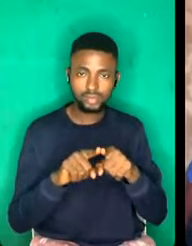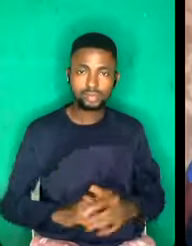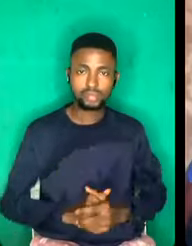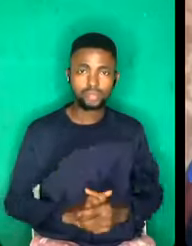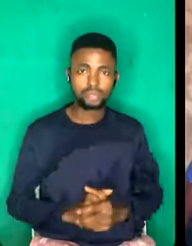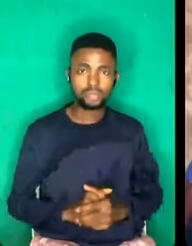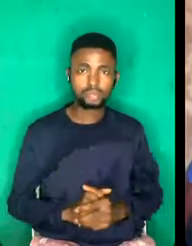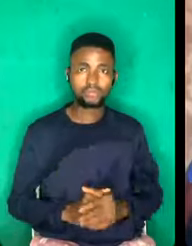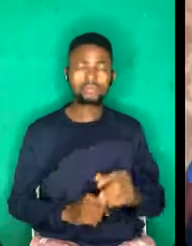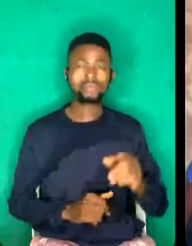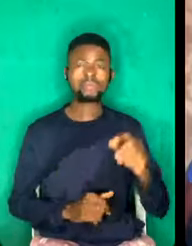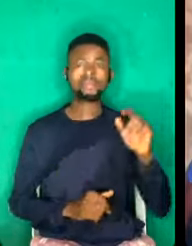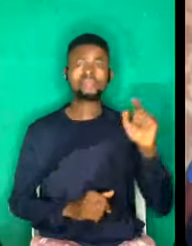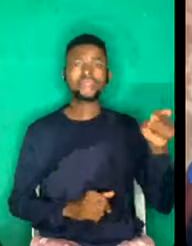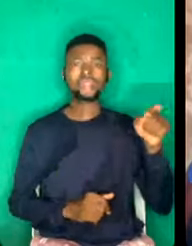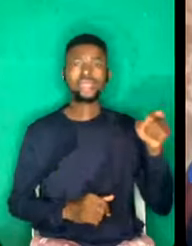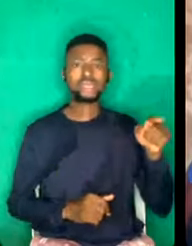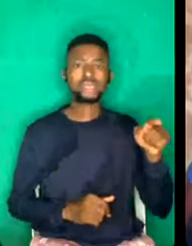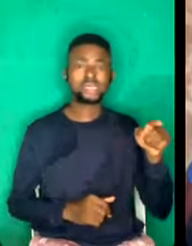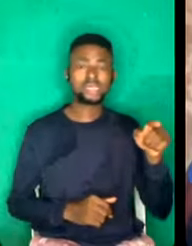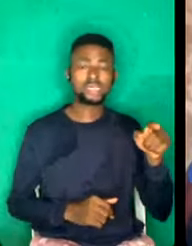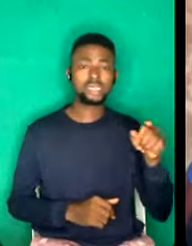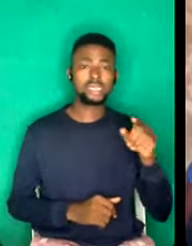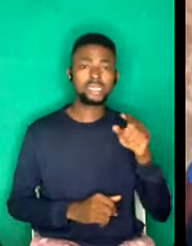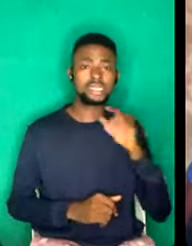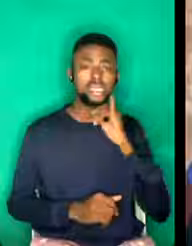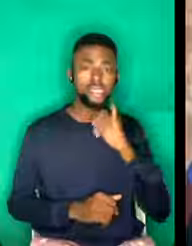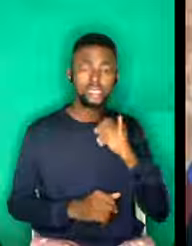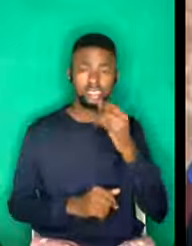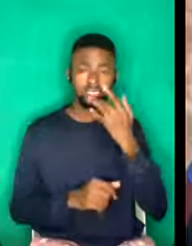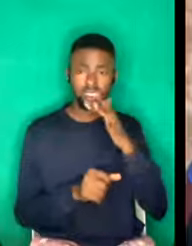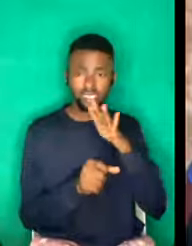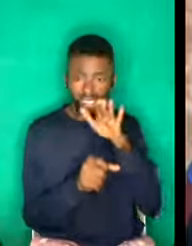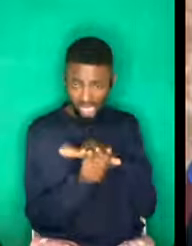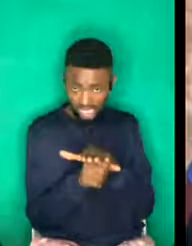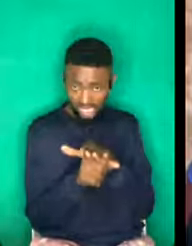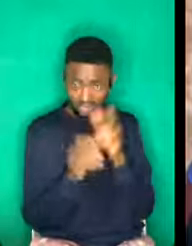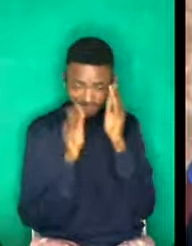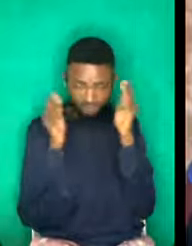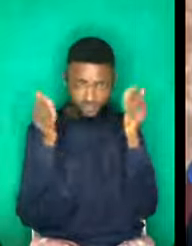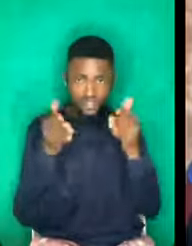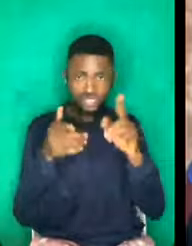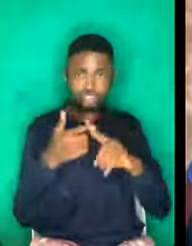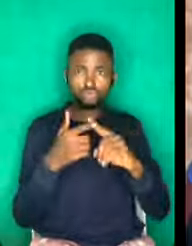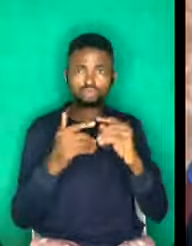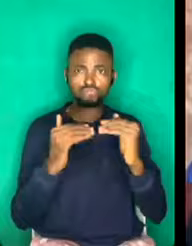he is actually dedicated to promote the deaf inclusion,